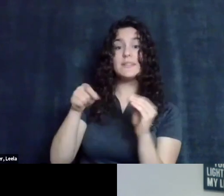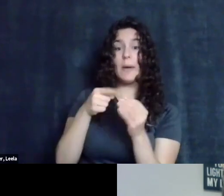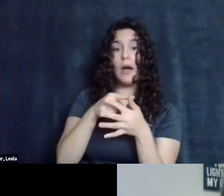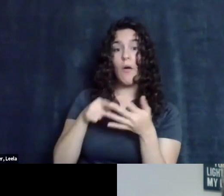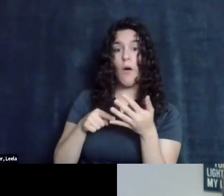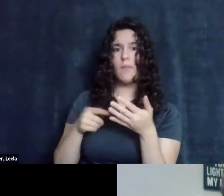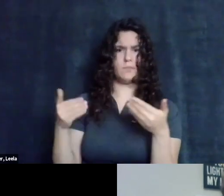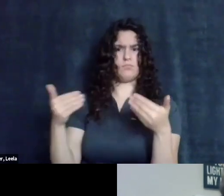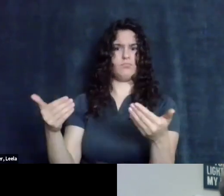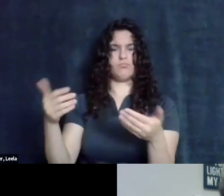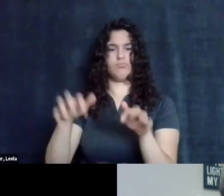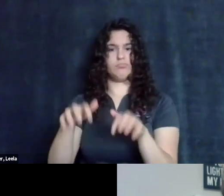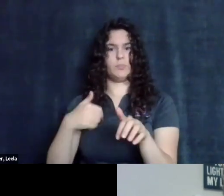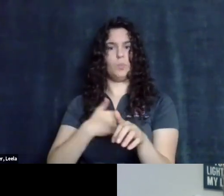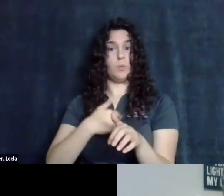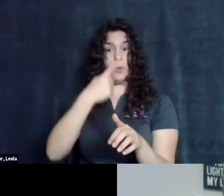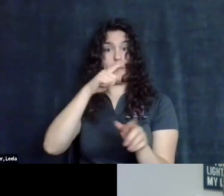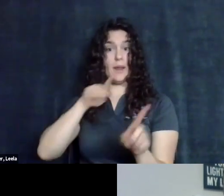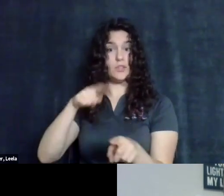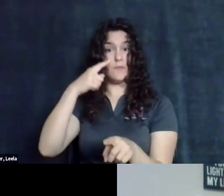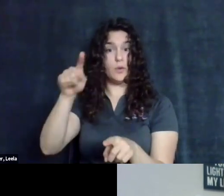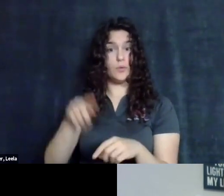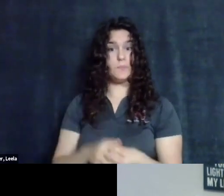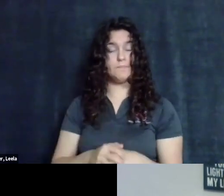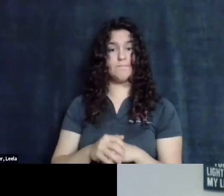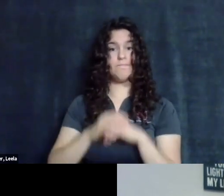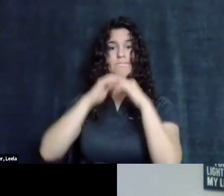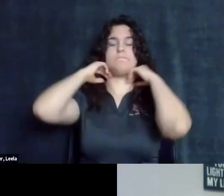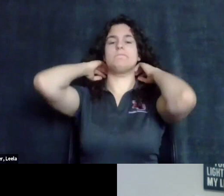definitely here to answer those questions for you.